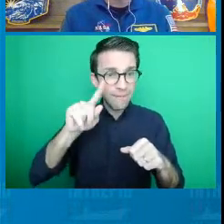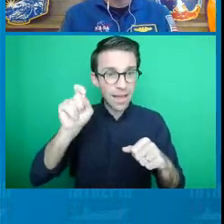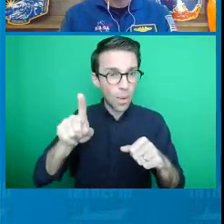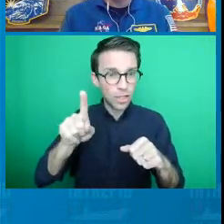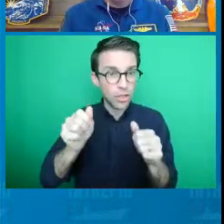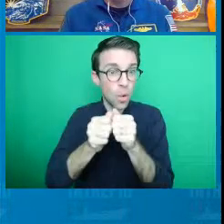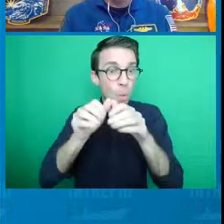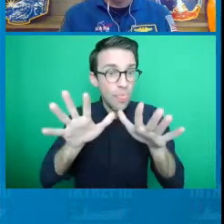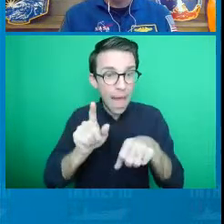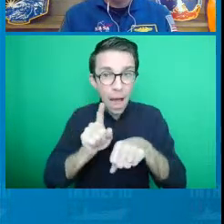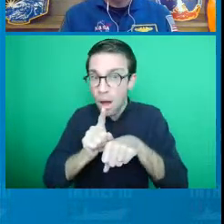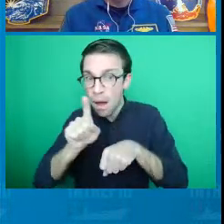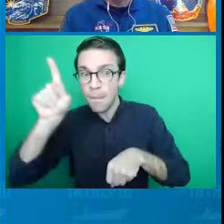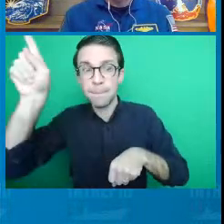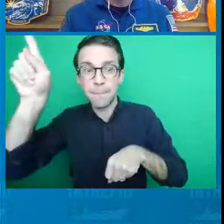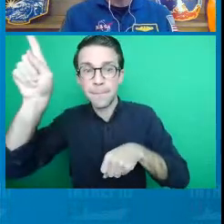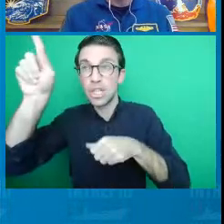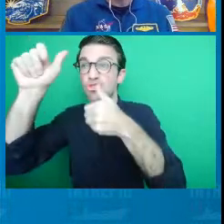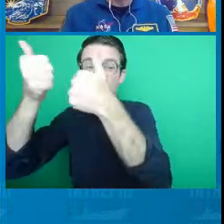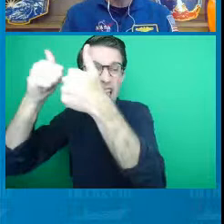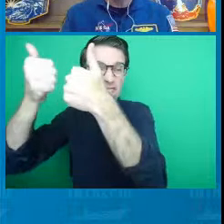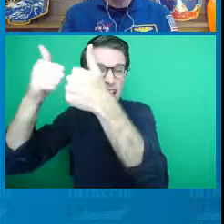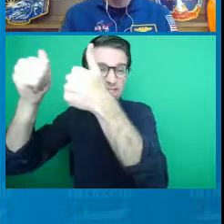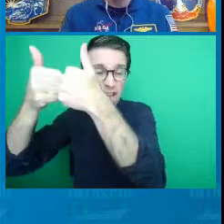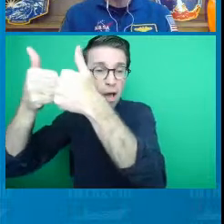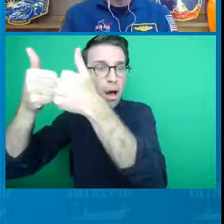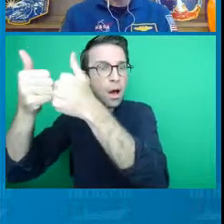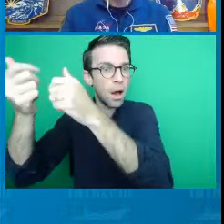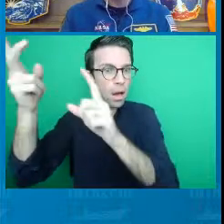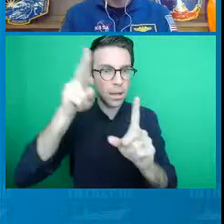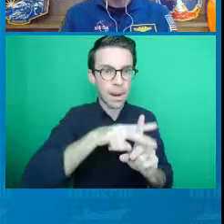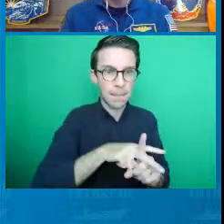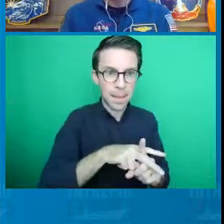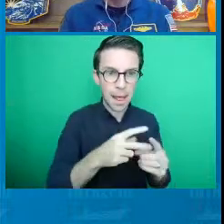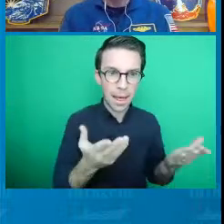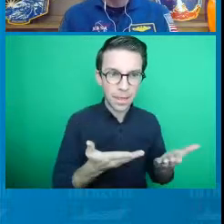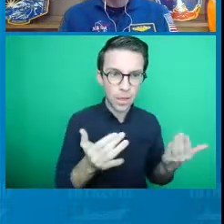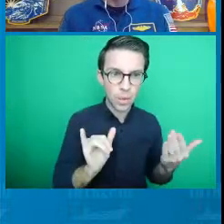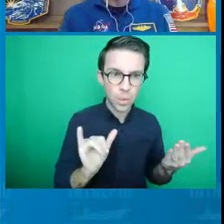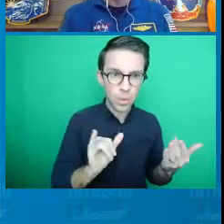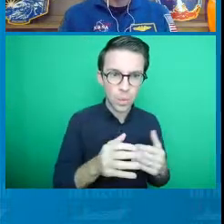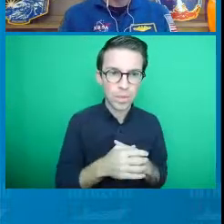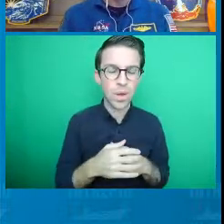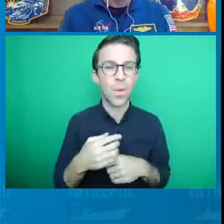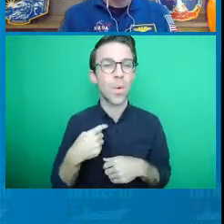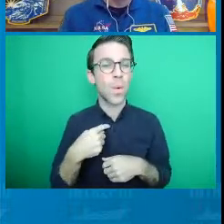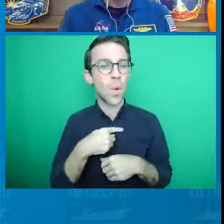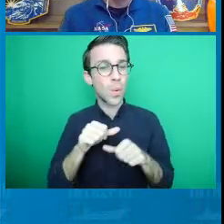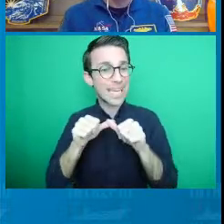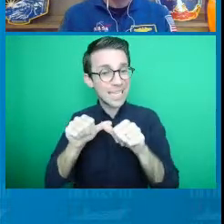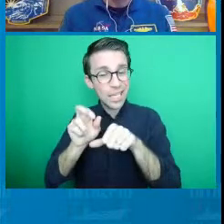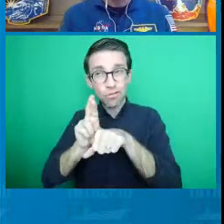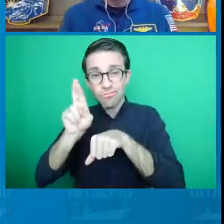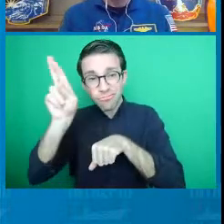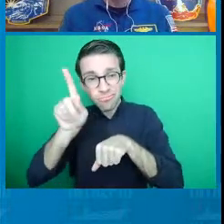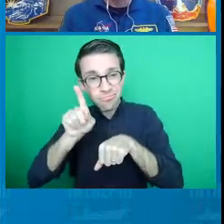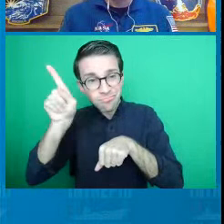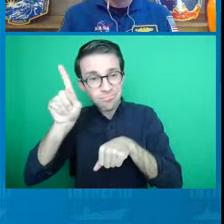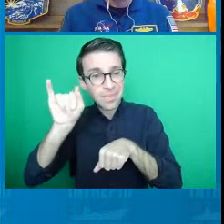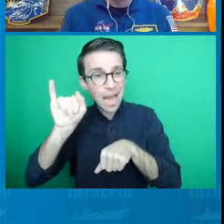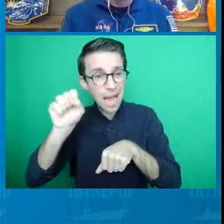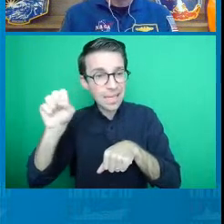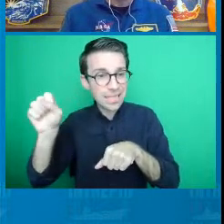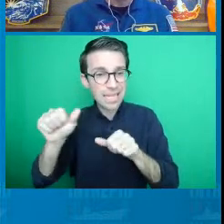or exploration environment. So as we continue to fly the space station, we continue our research on board, and